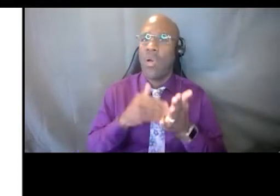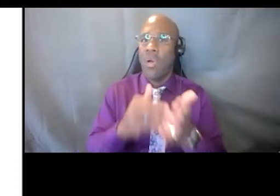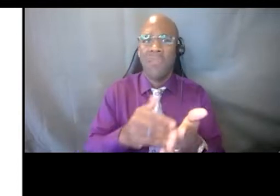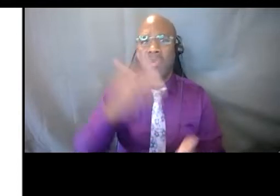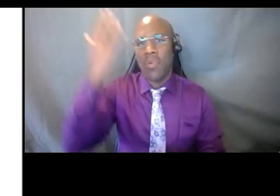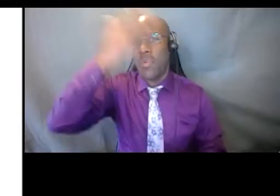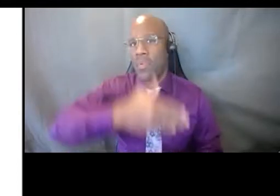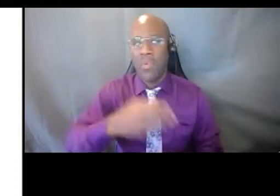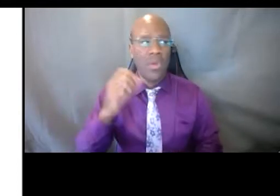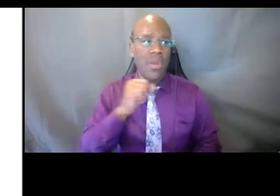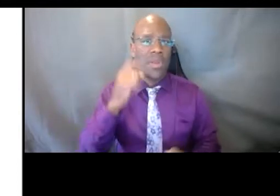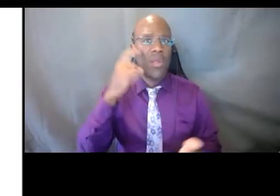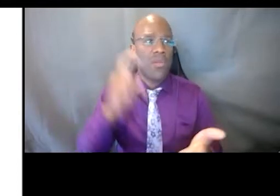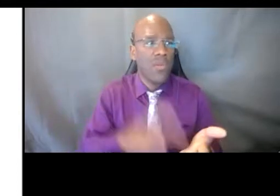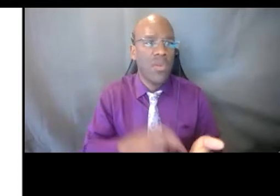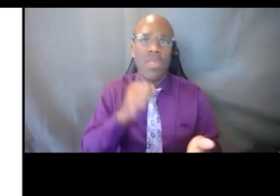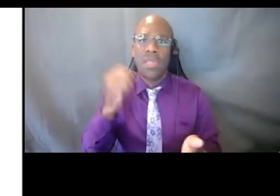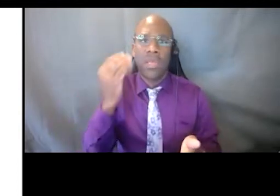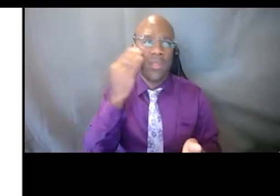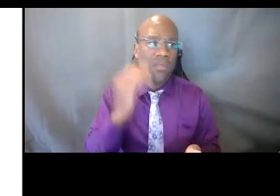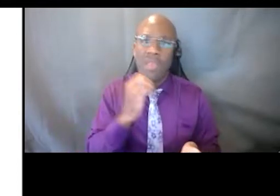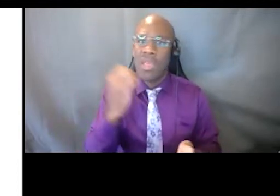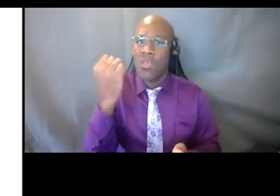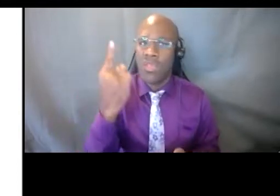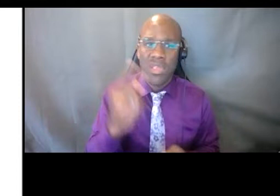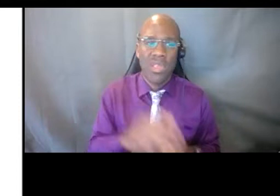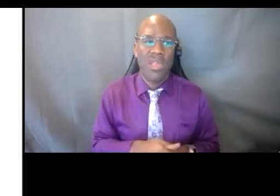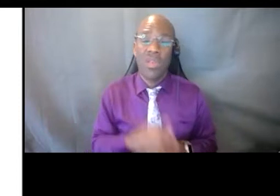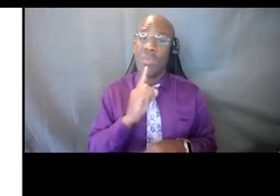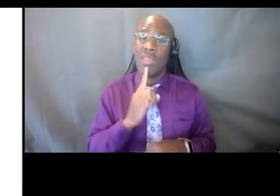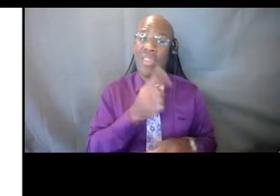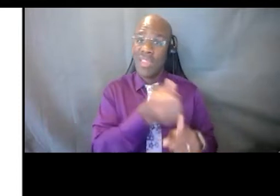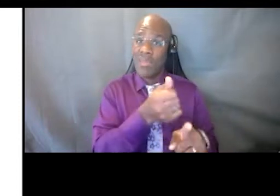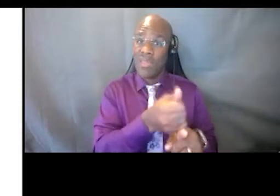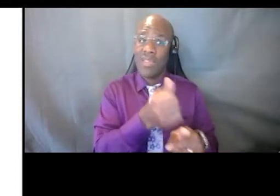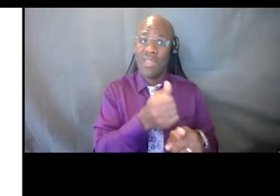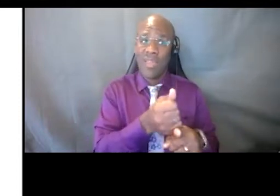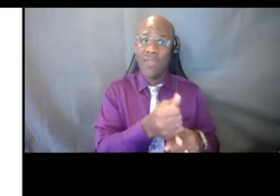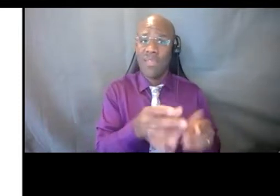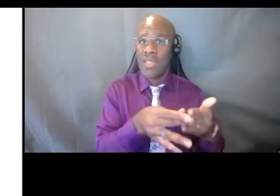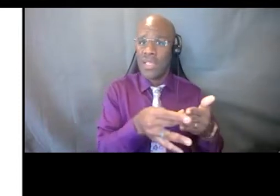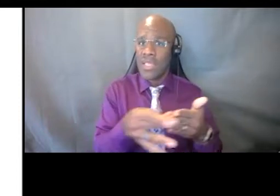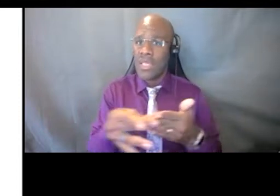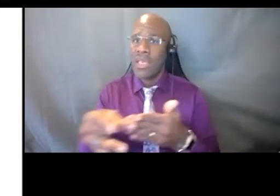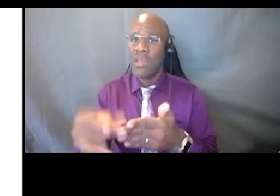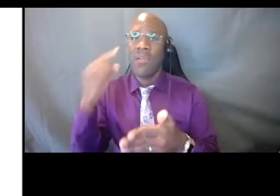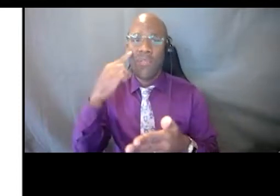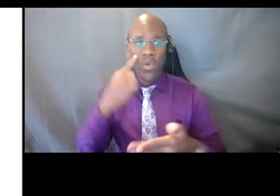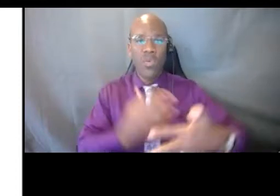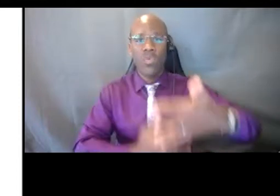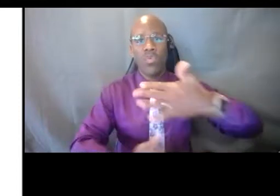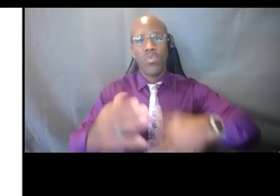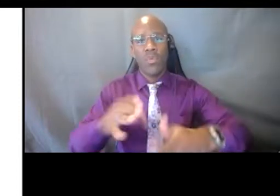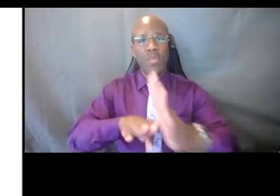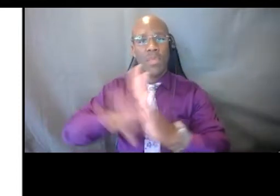not seen as the internal assets that they are, because they are in fact vehicles for social mobility. So an example of